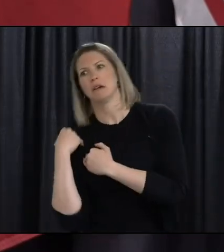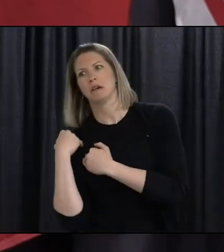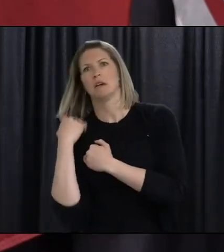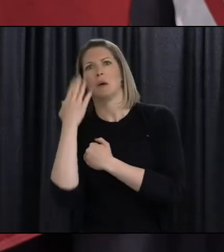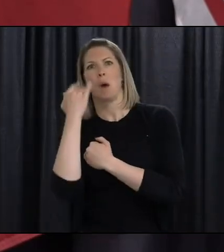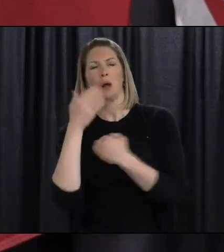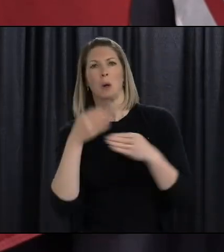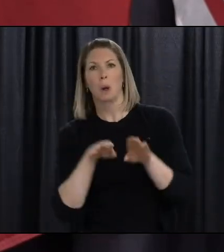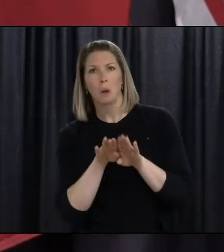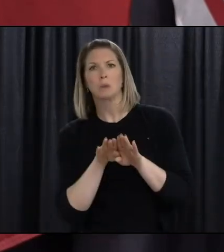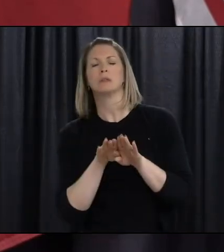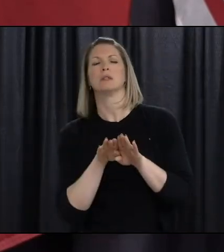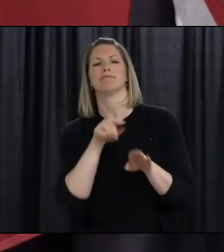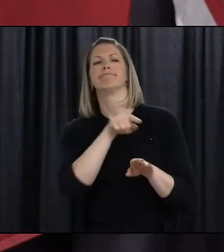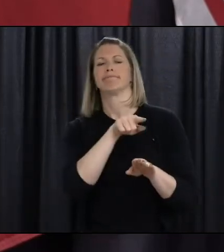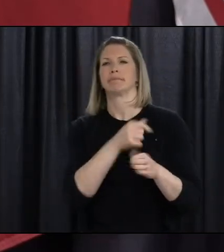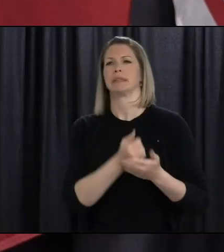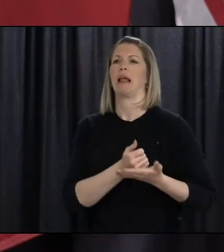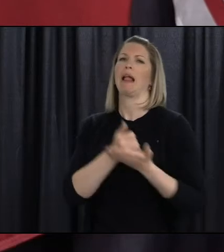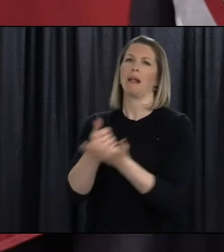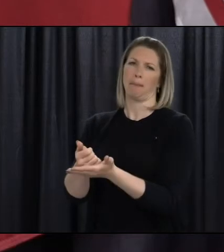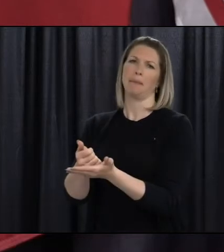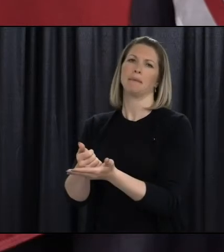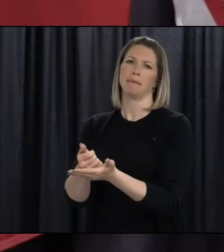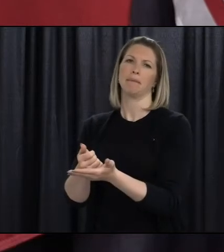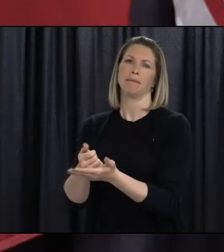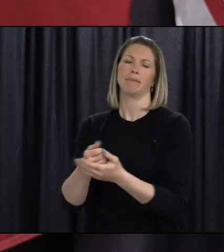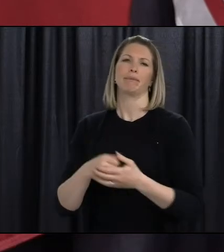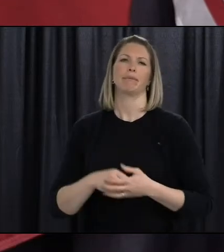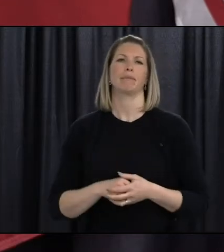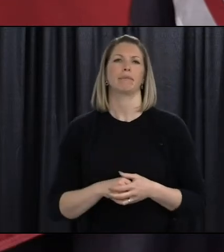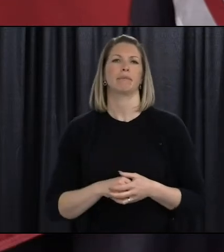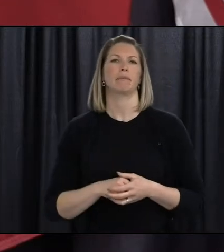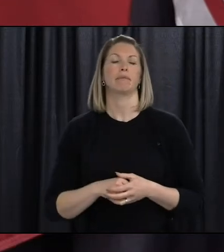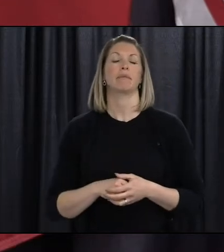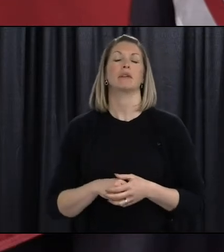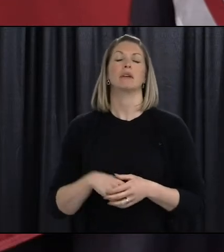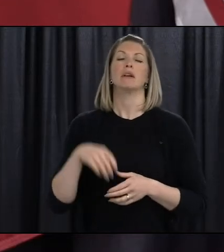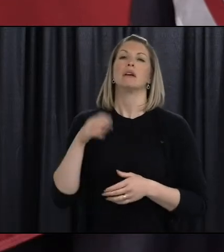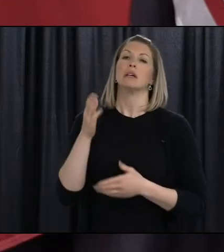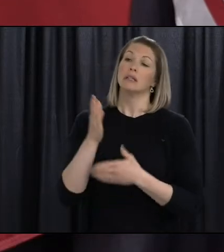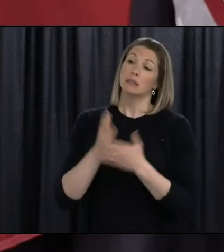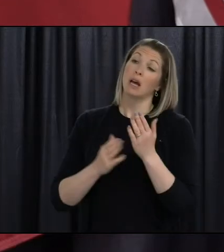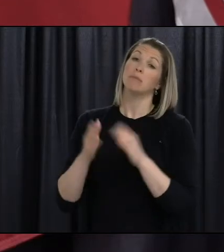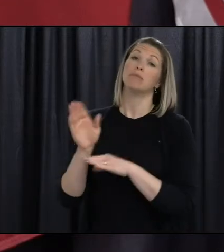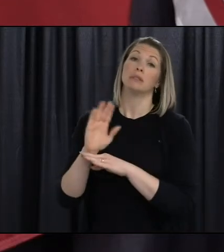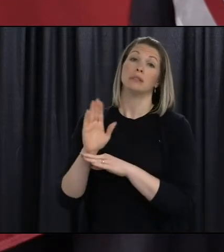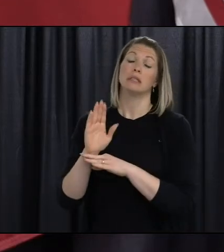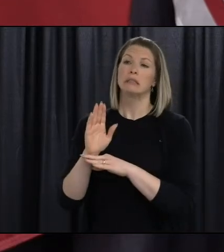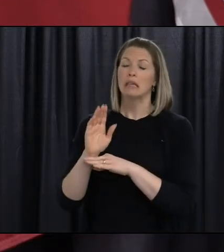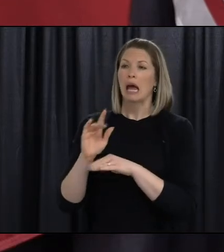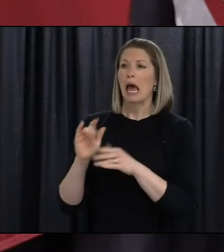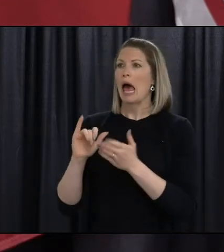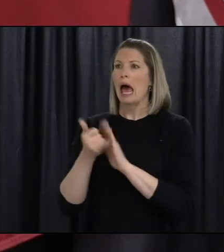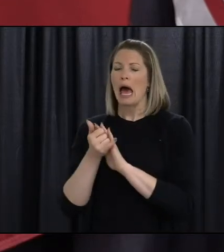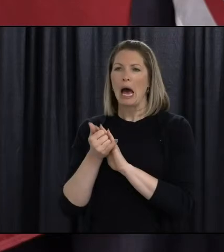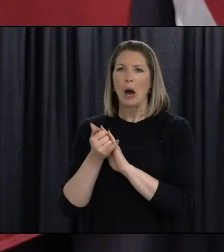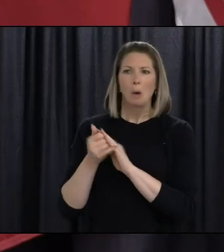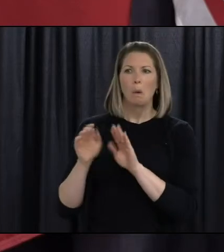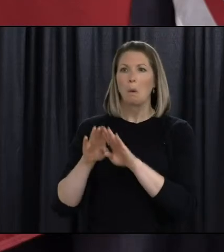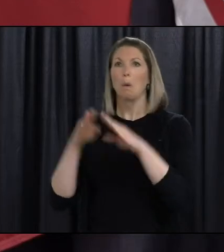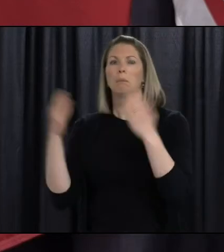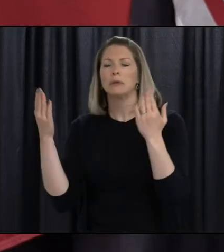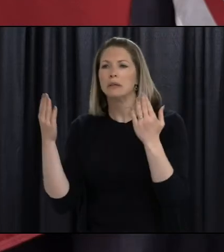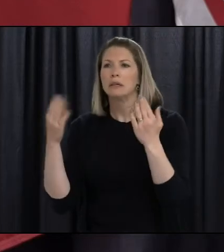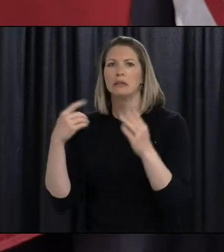carry. So what this comes down to is further easing some of the operational pressures that faces businesses. It also frees up